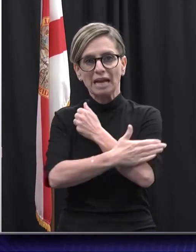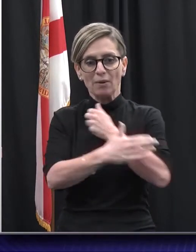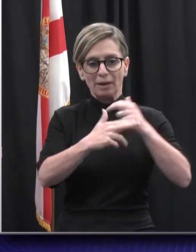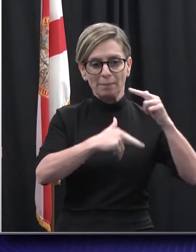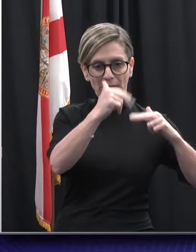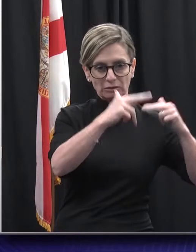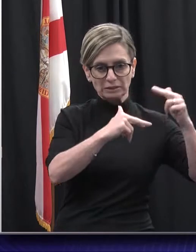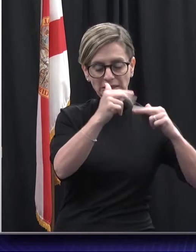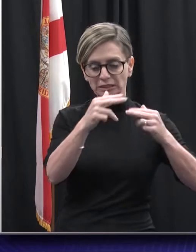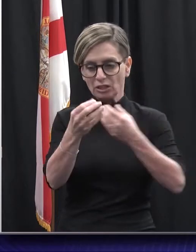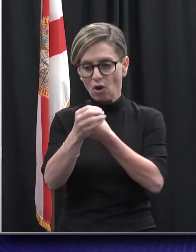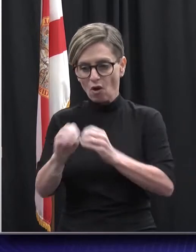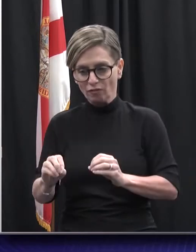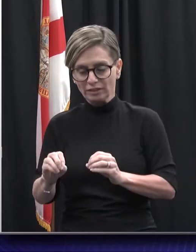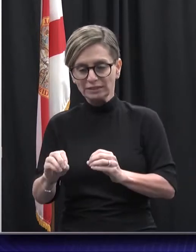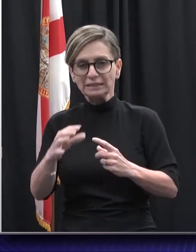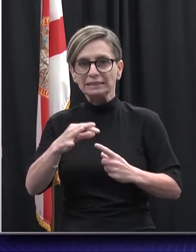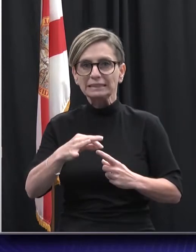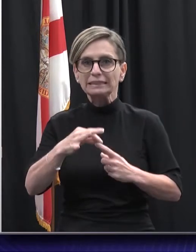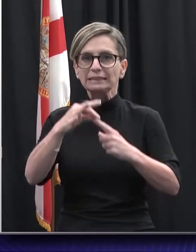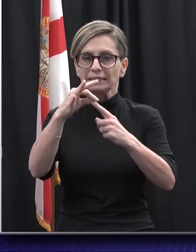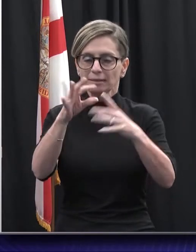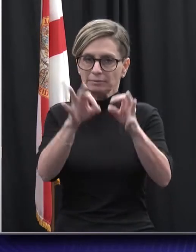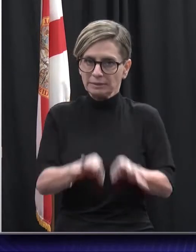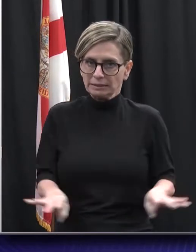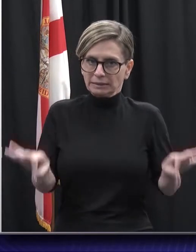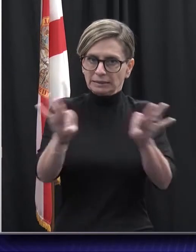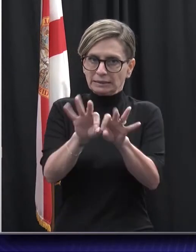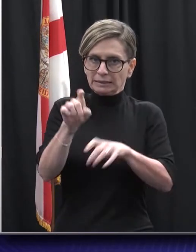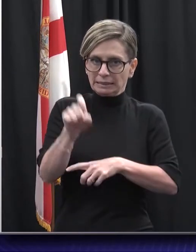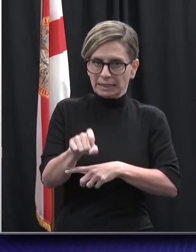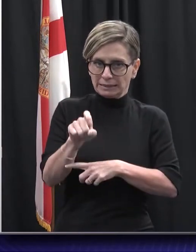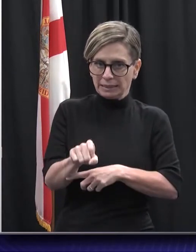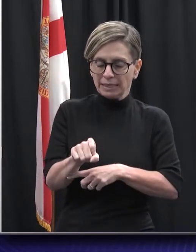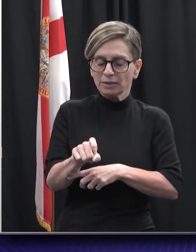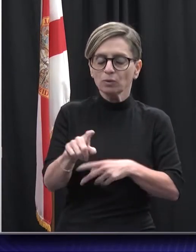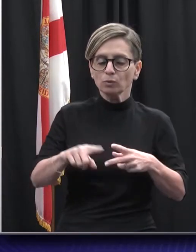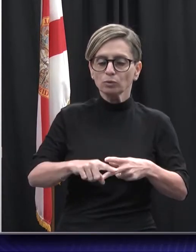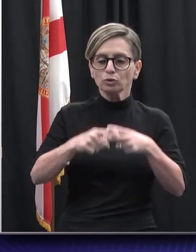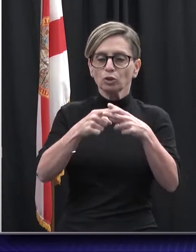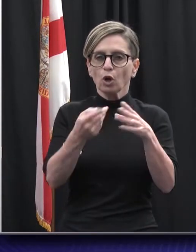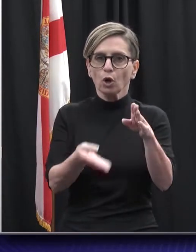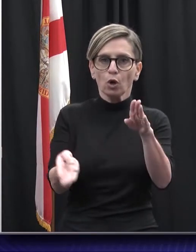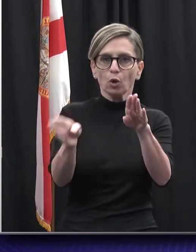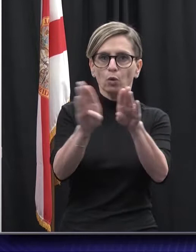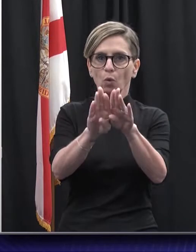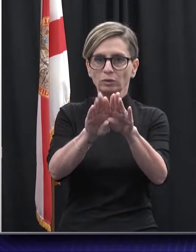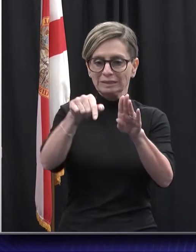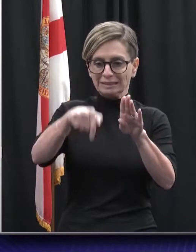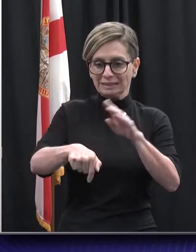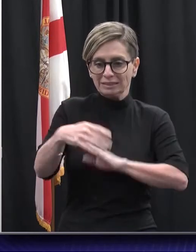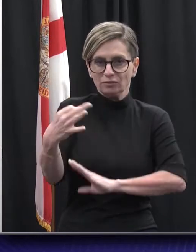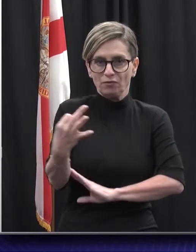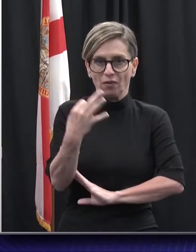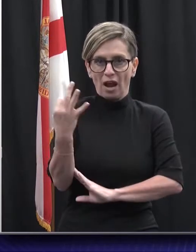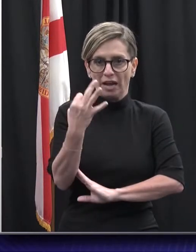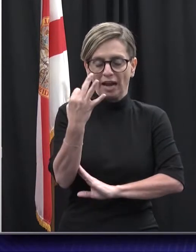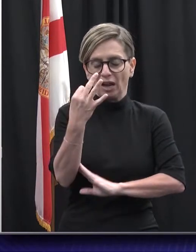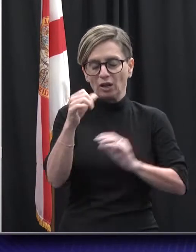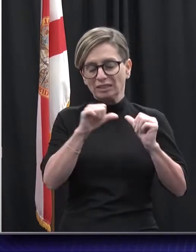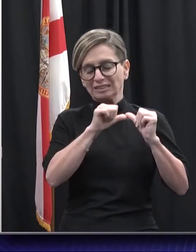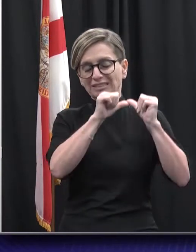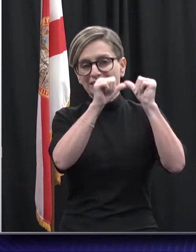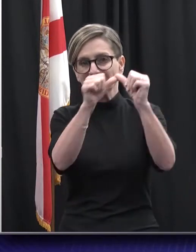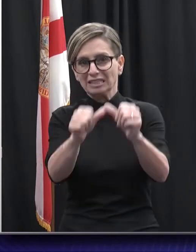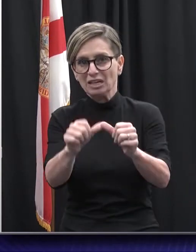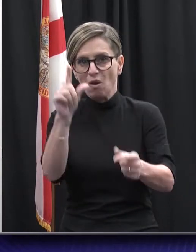critical mission and emergency offices, will be closed Fridays through the month of April. We continue to offer